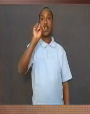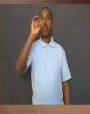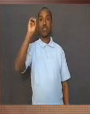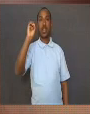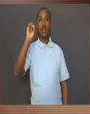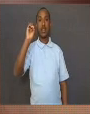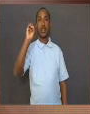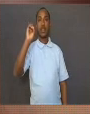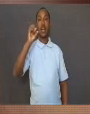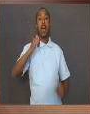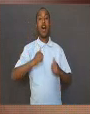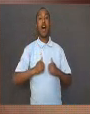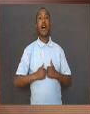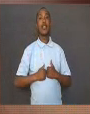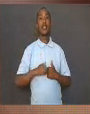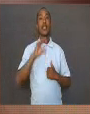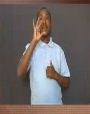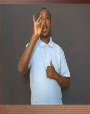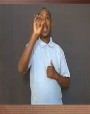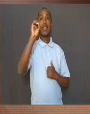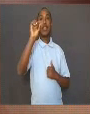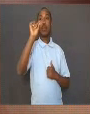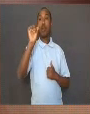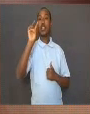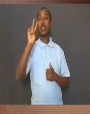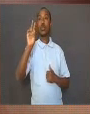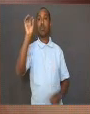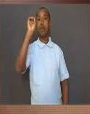Zinc oxide has